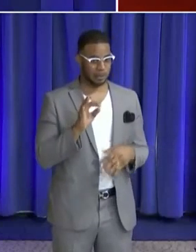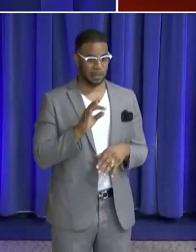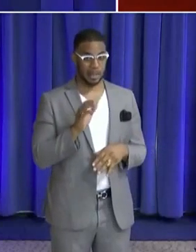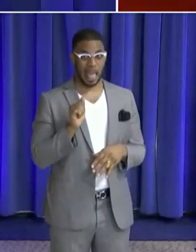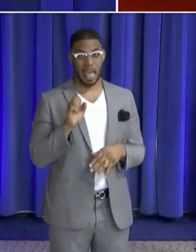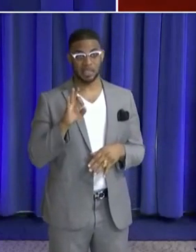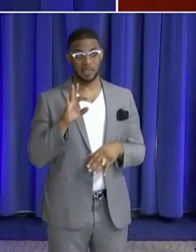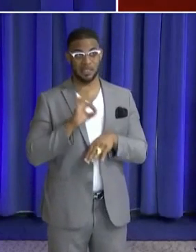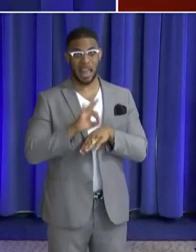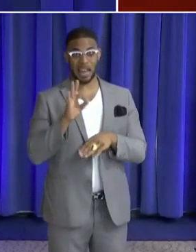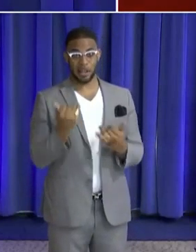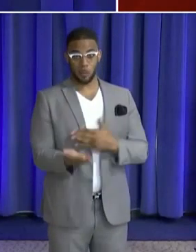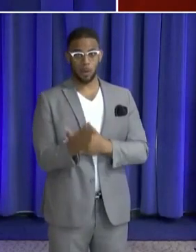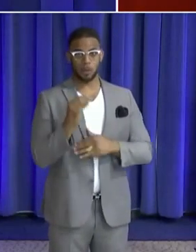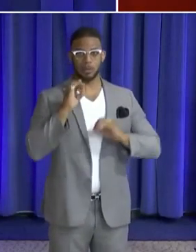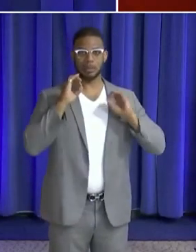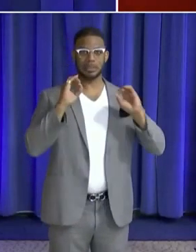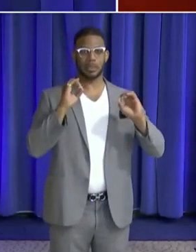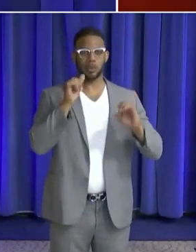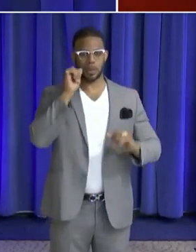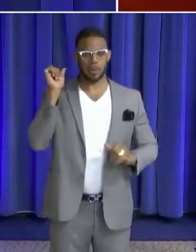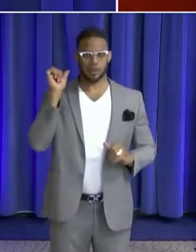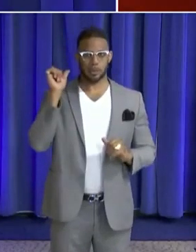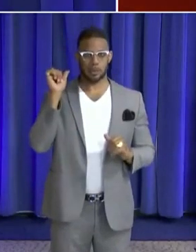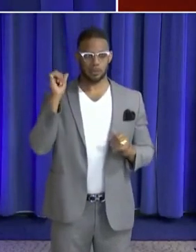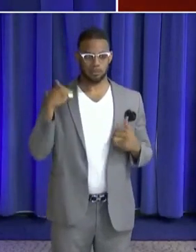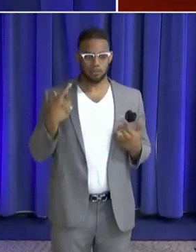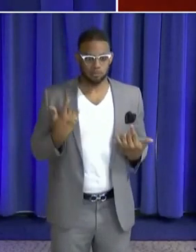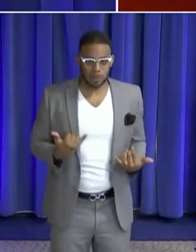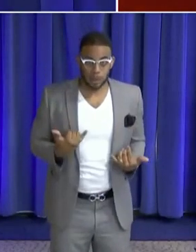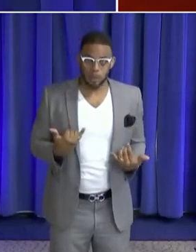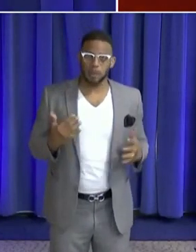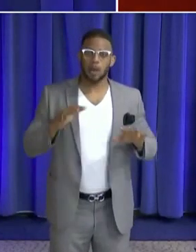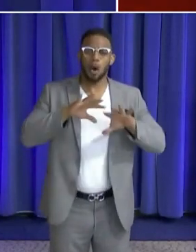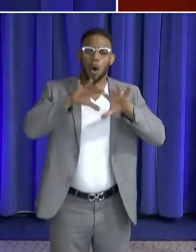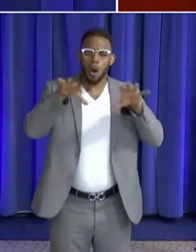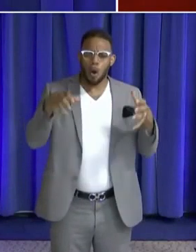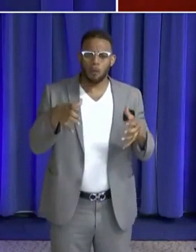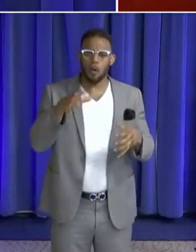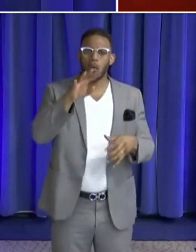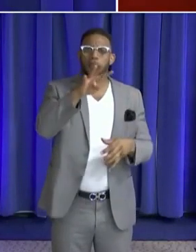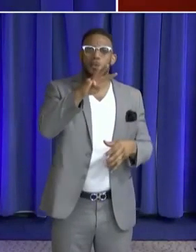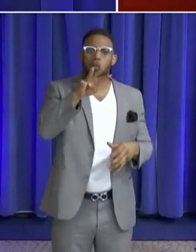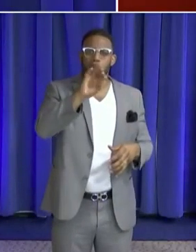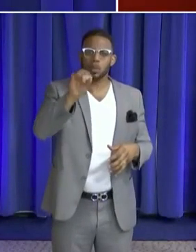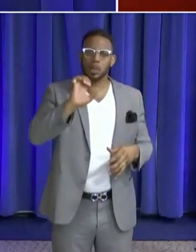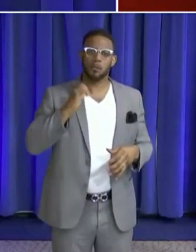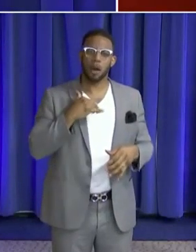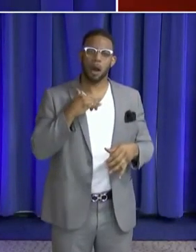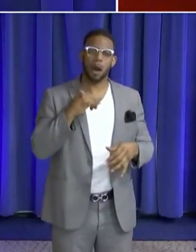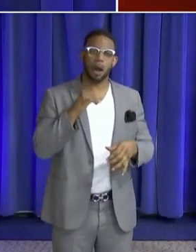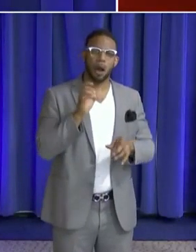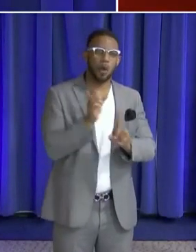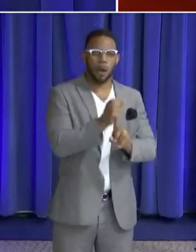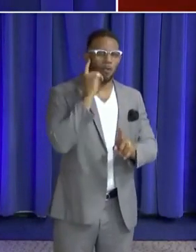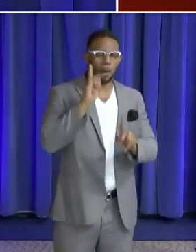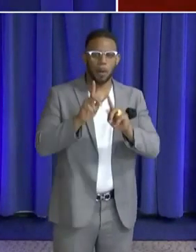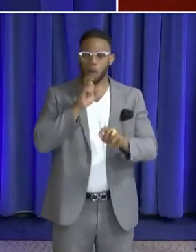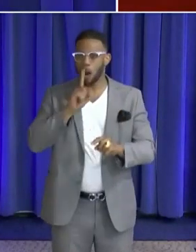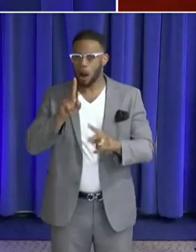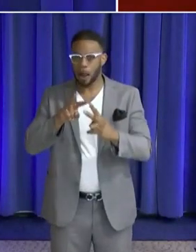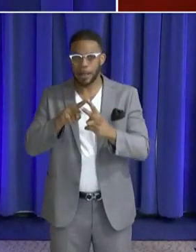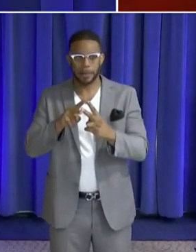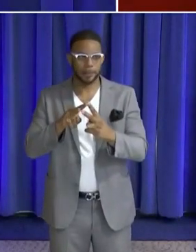this morning, we had 0 yesterday. Overall, 44% of our arrests are from people who are